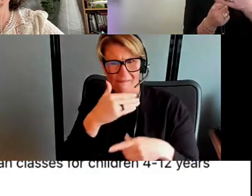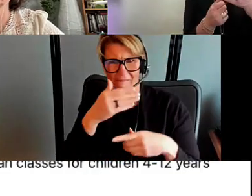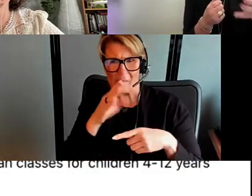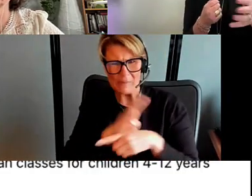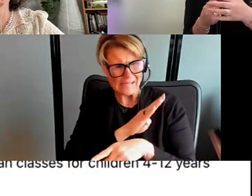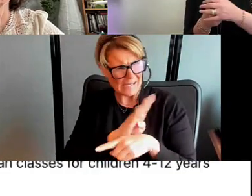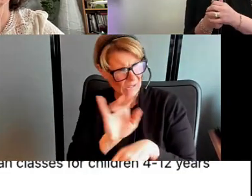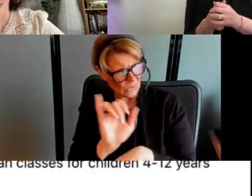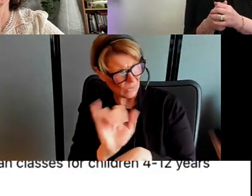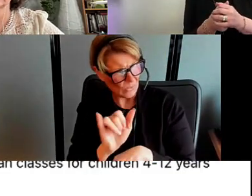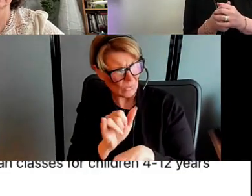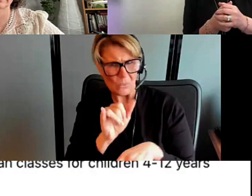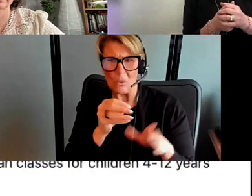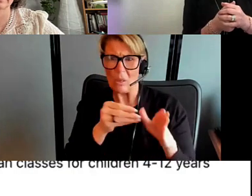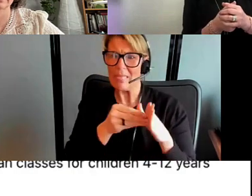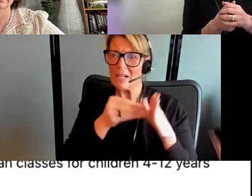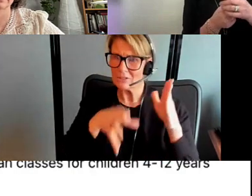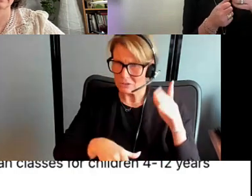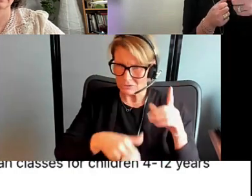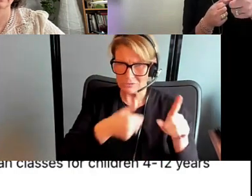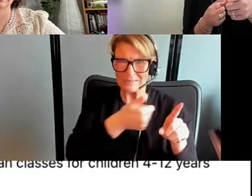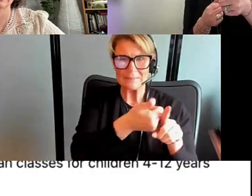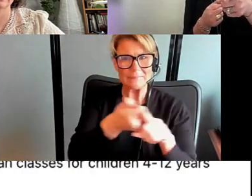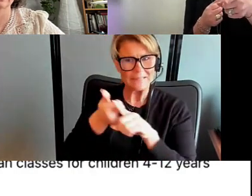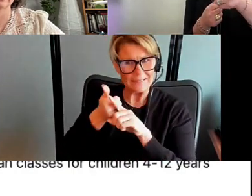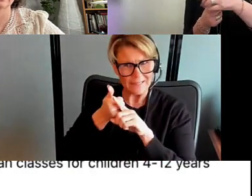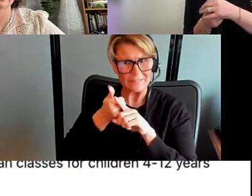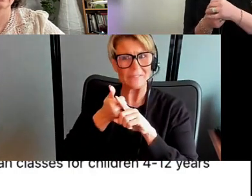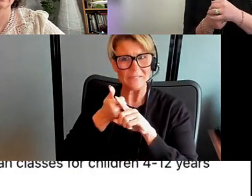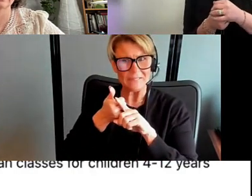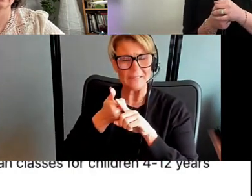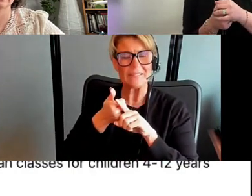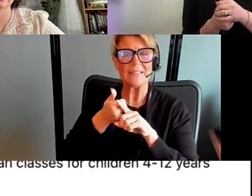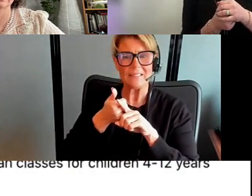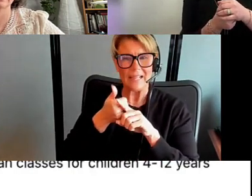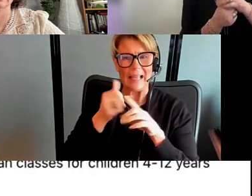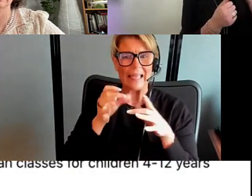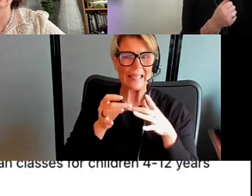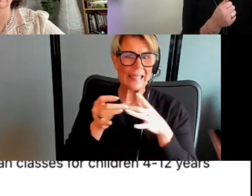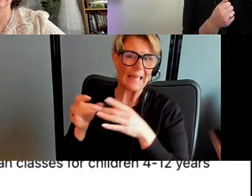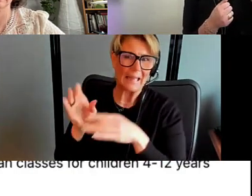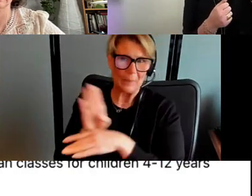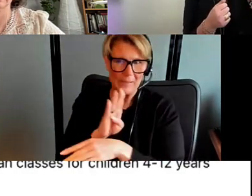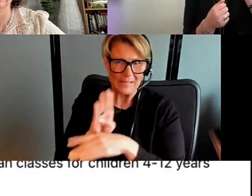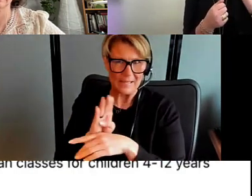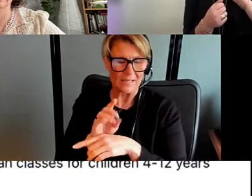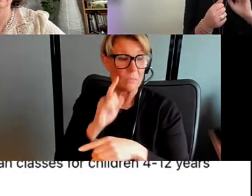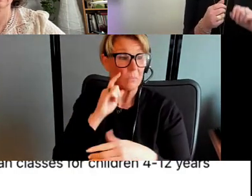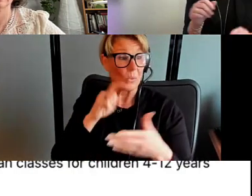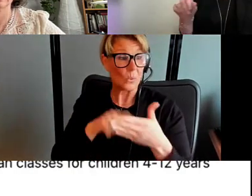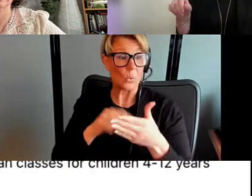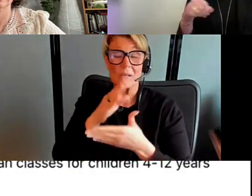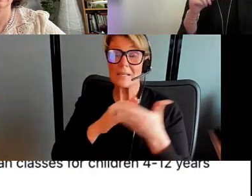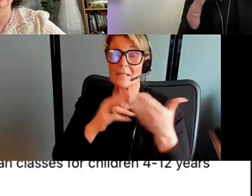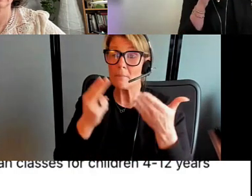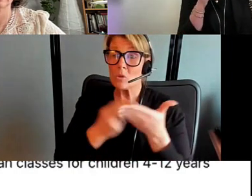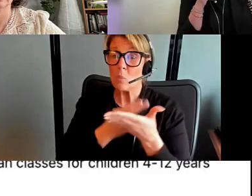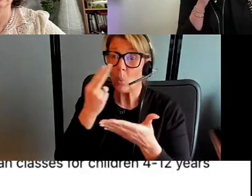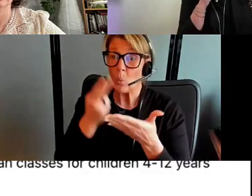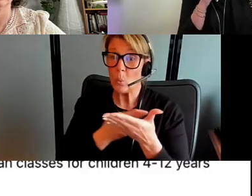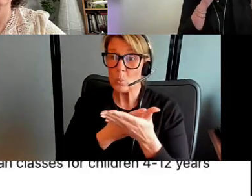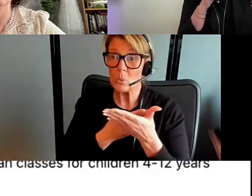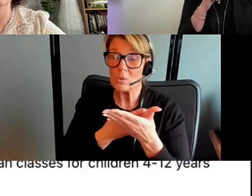do. And you can see that our students, you can see some spoons there. They gave out 500 of these